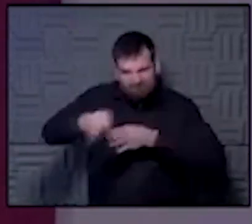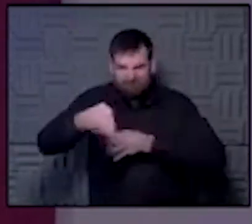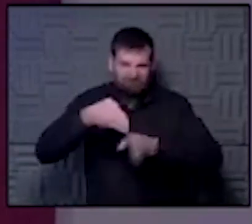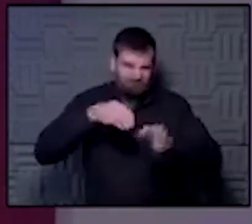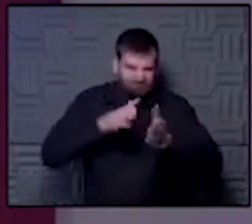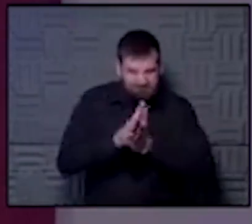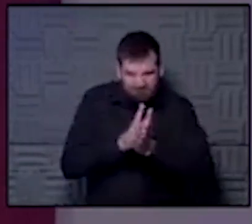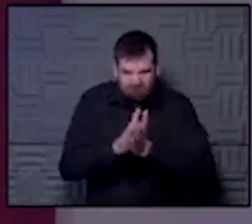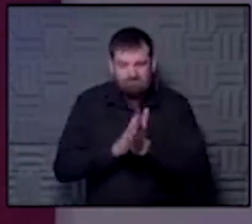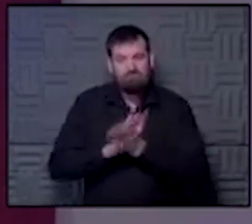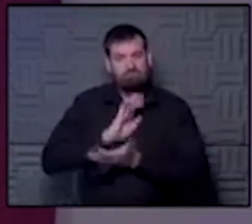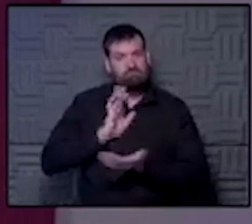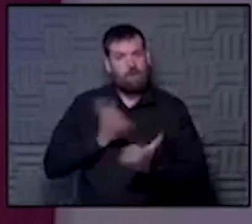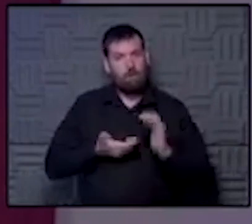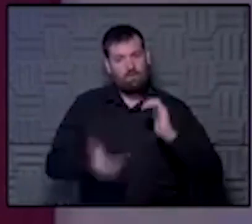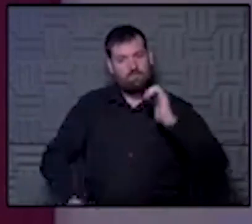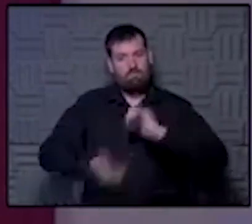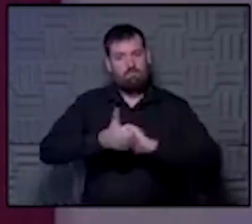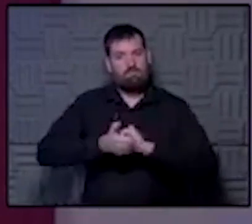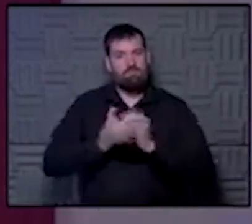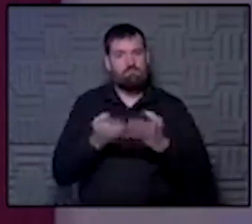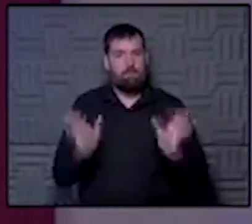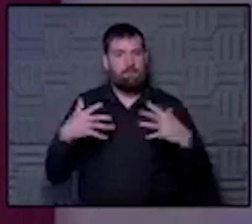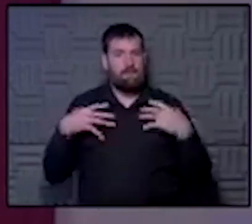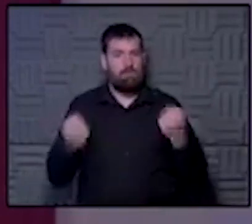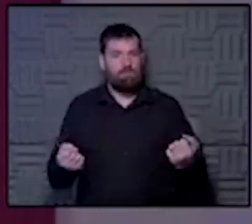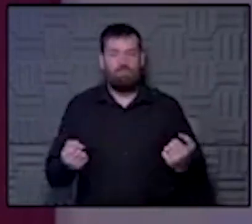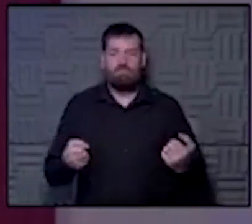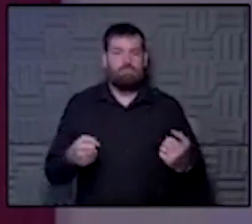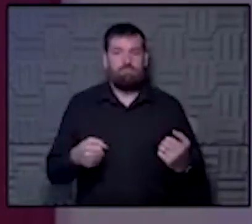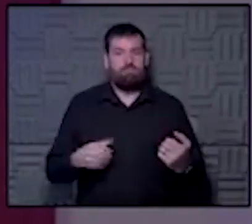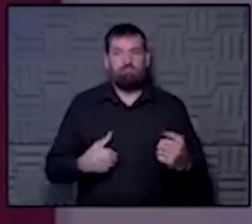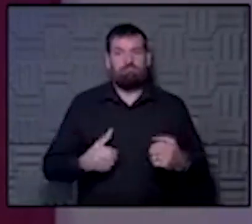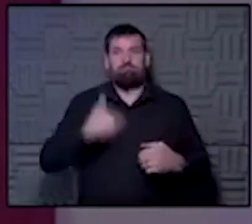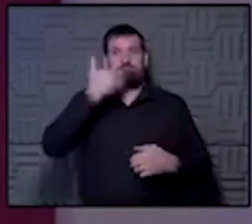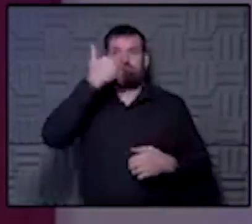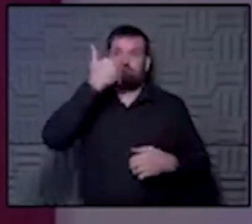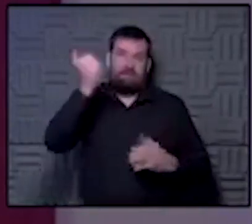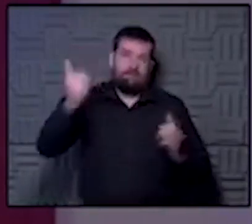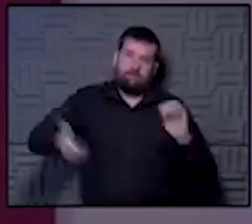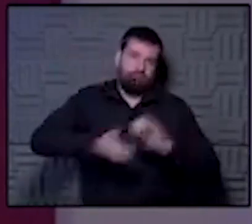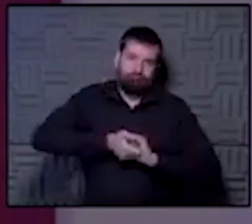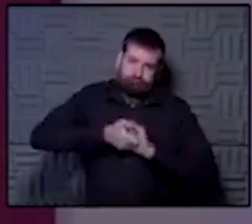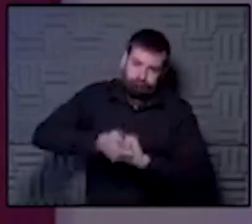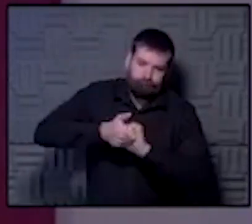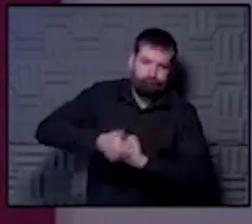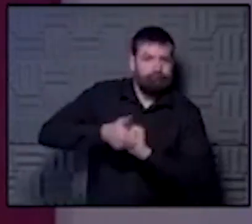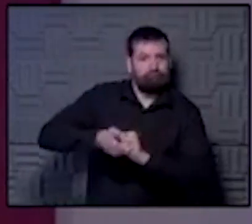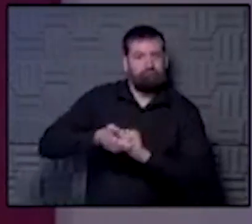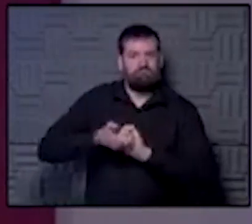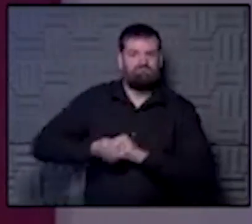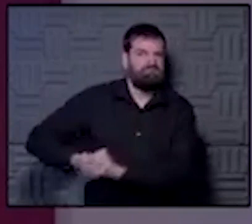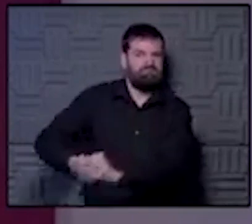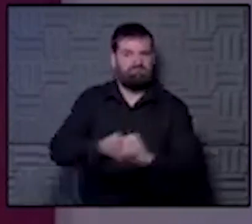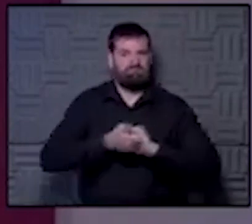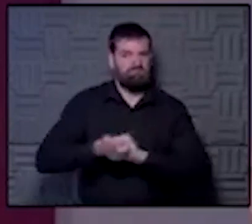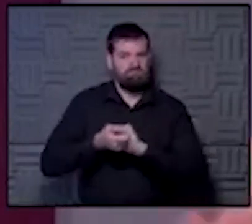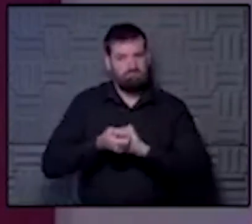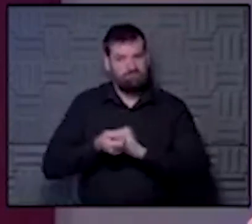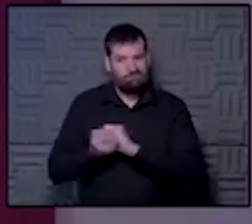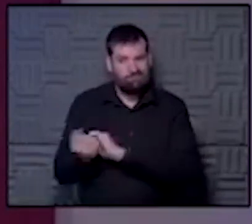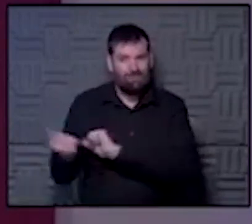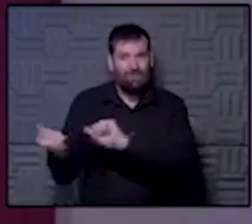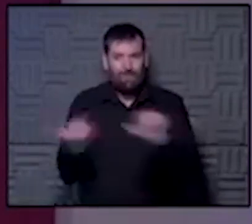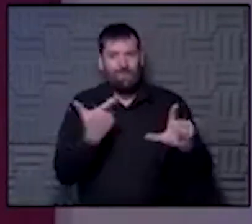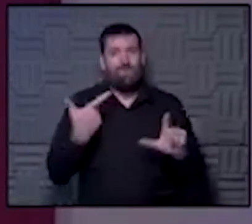Our collaboration with our public health partners has been as strong as it ever has been. The collaboration really with everyone